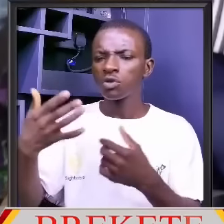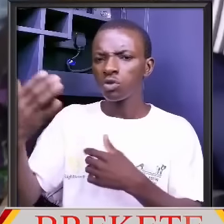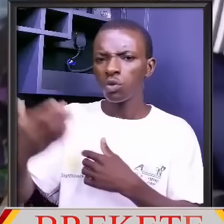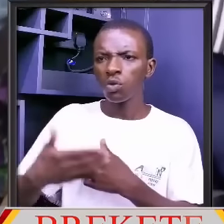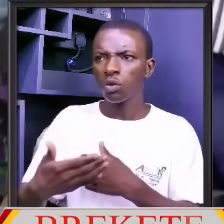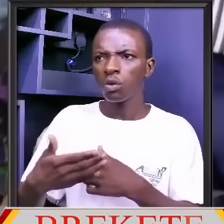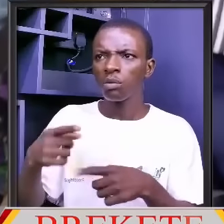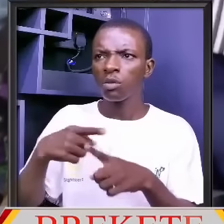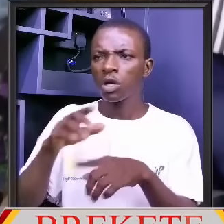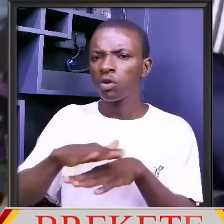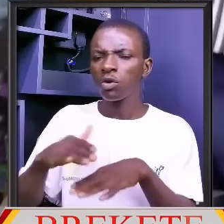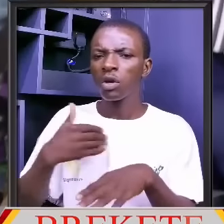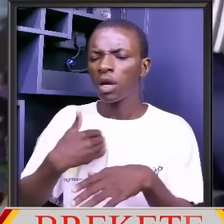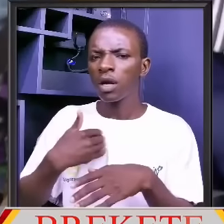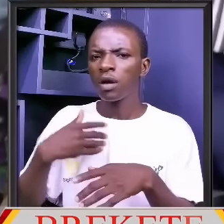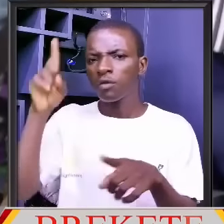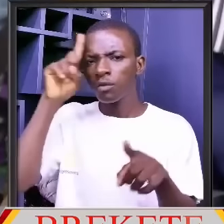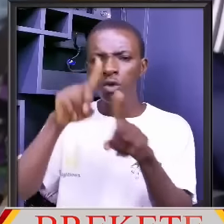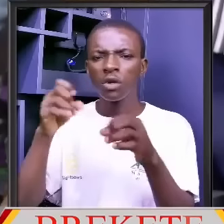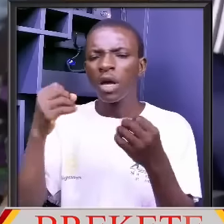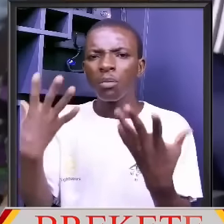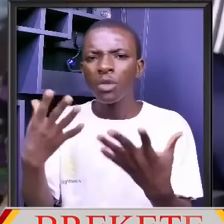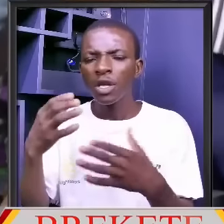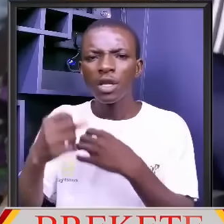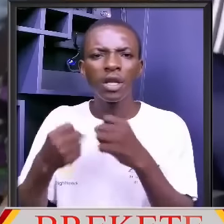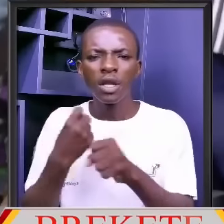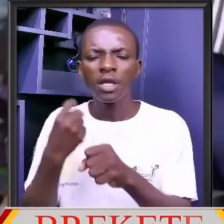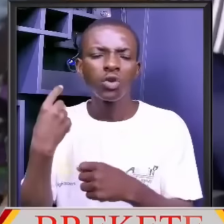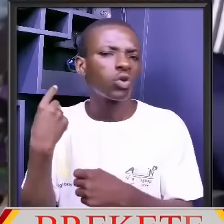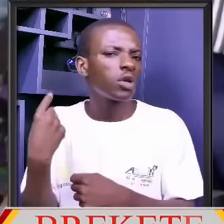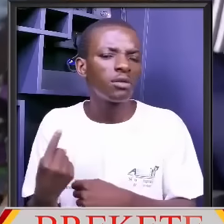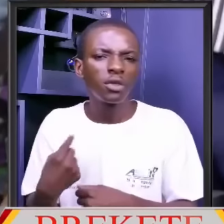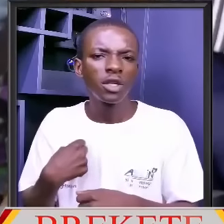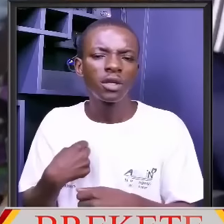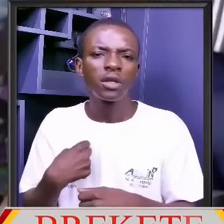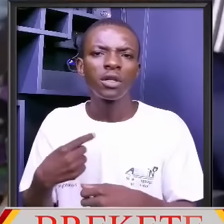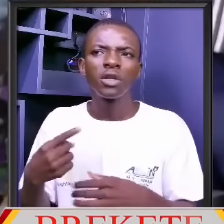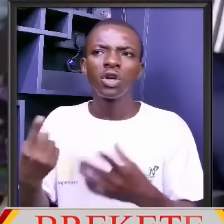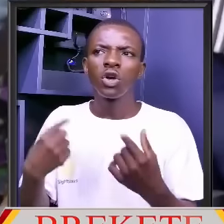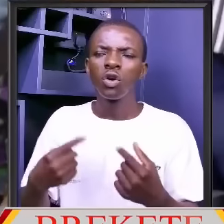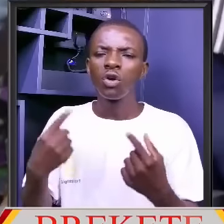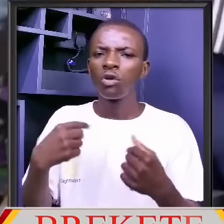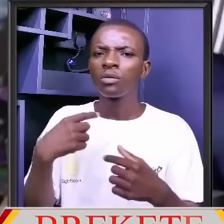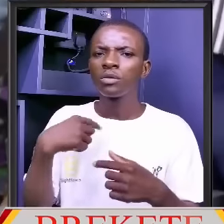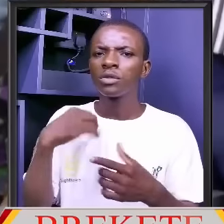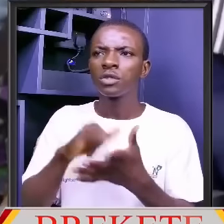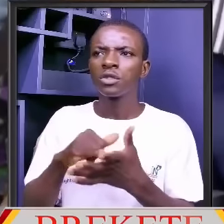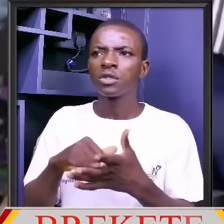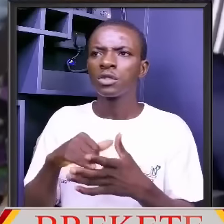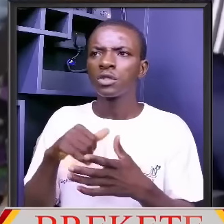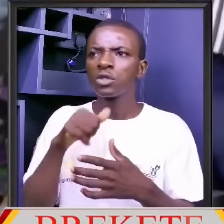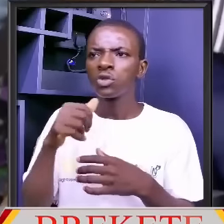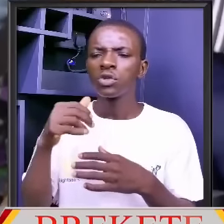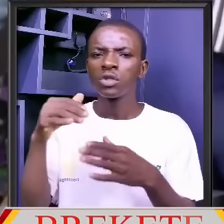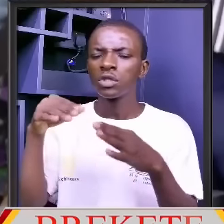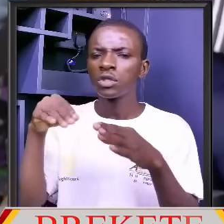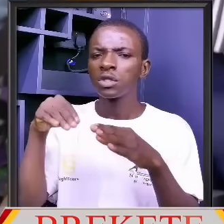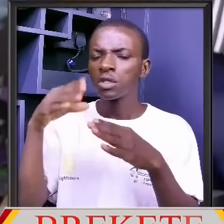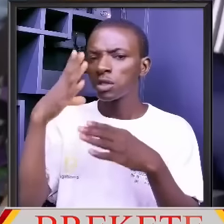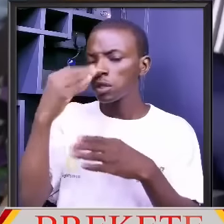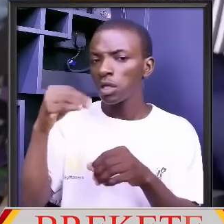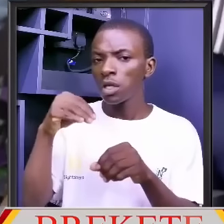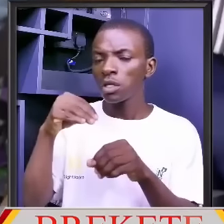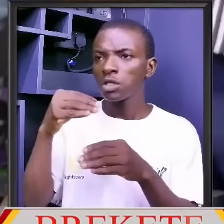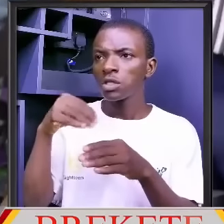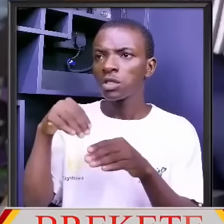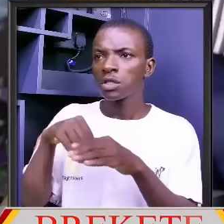them. I not get brother. For how many years? Only me one. They come. They come, they say, me, I not dey stay house.